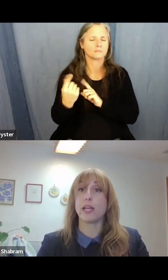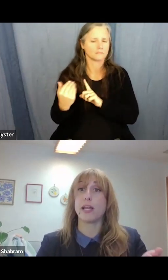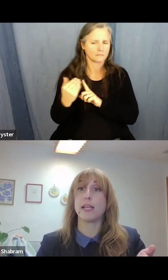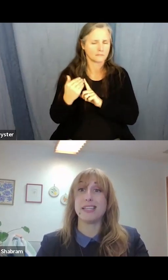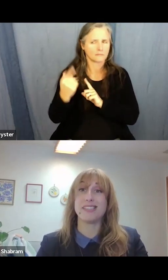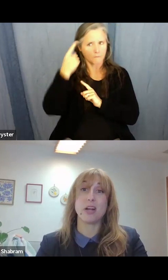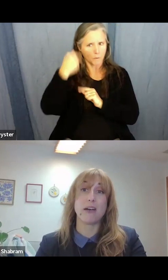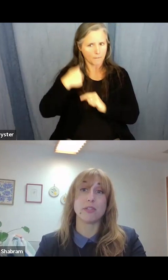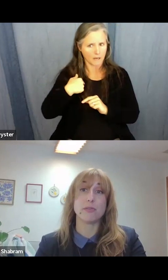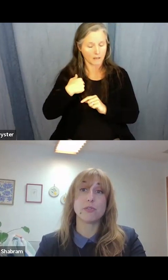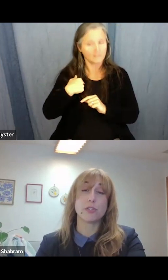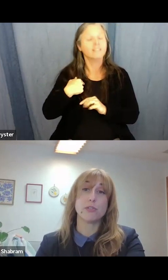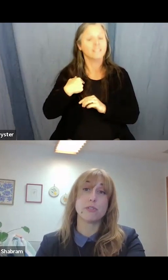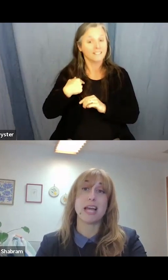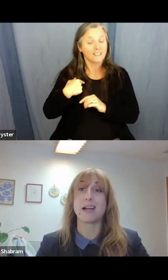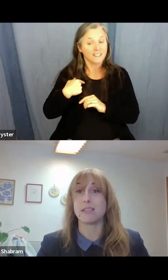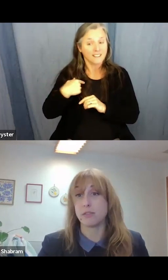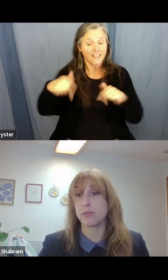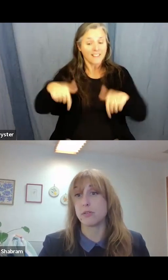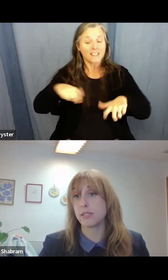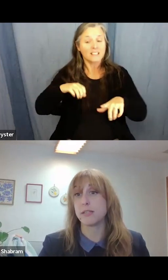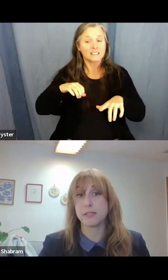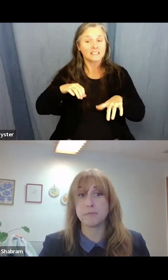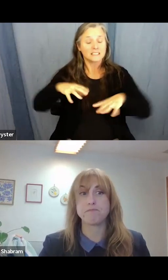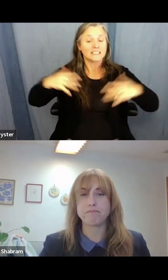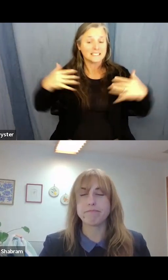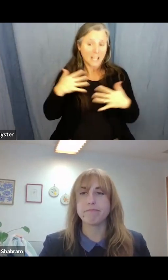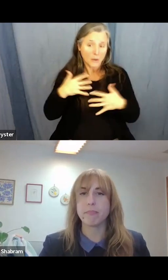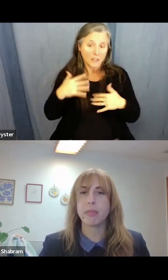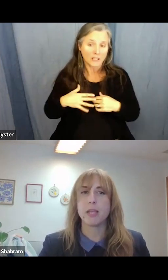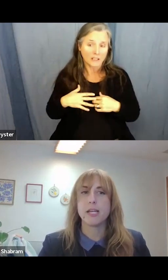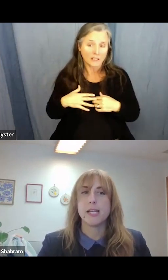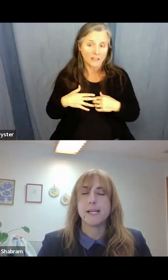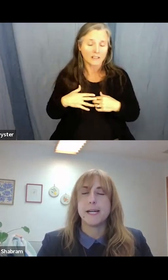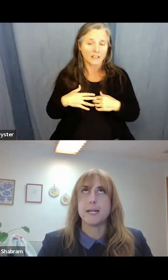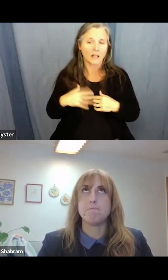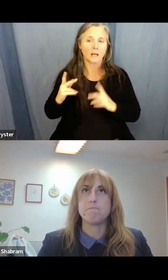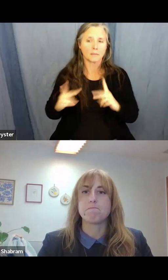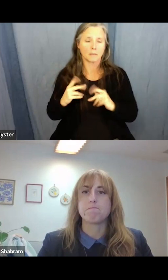value creating easier avenues for students to access those services.